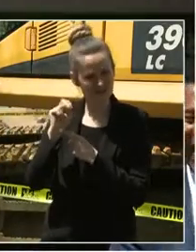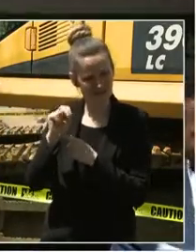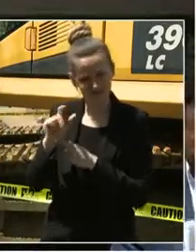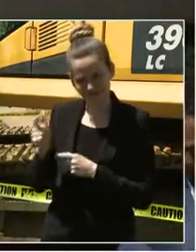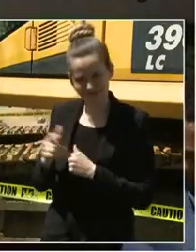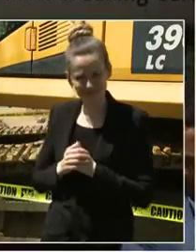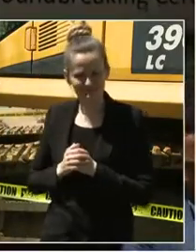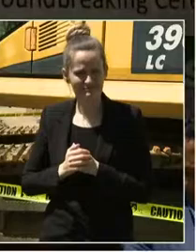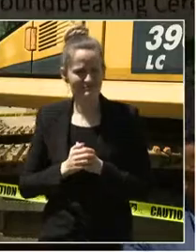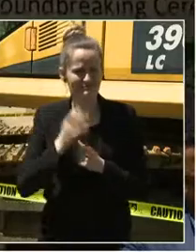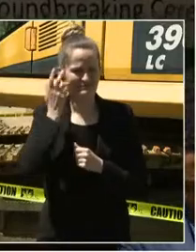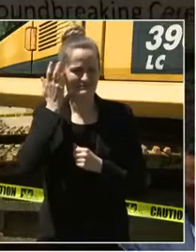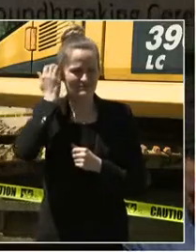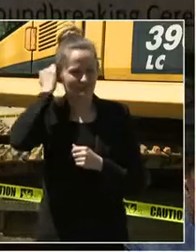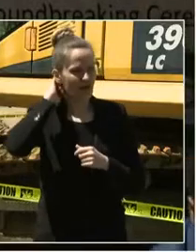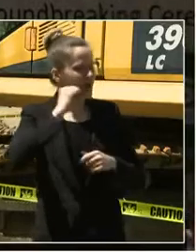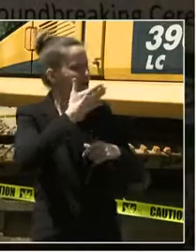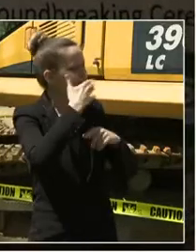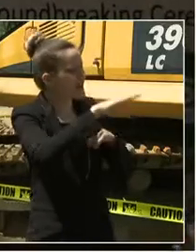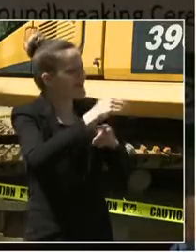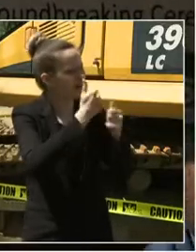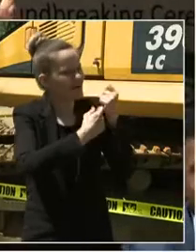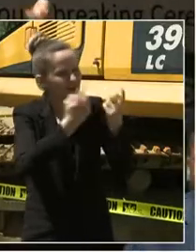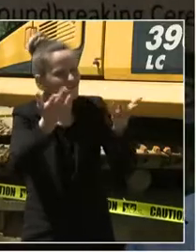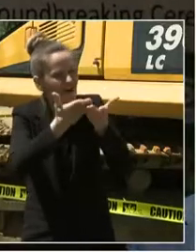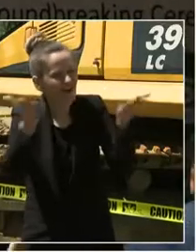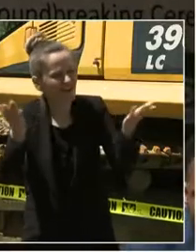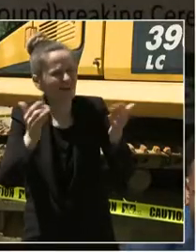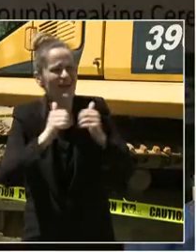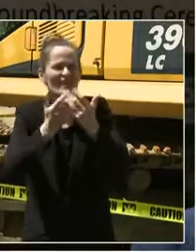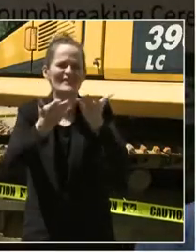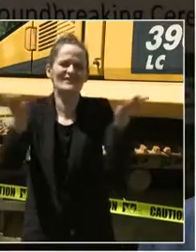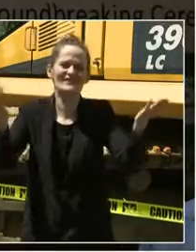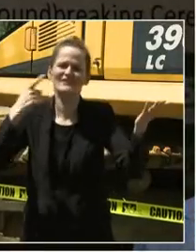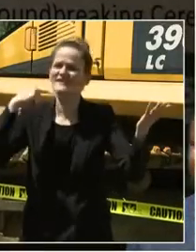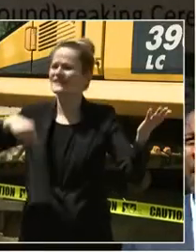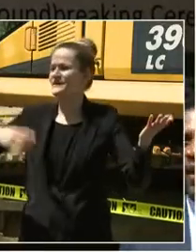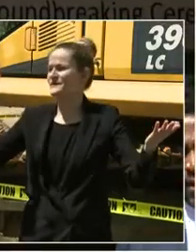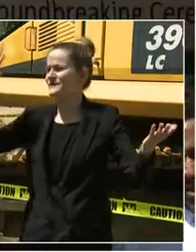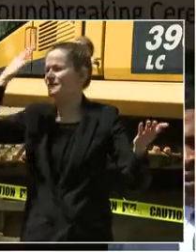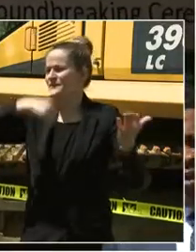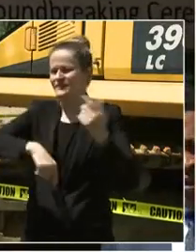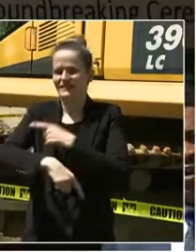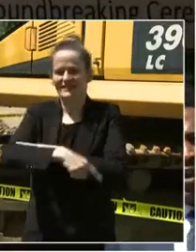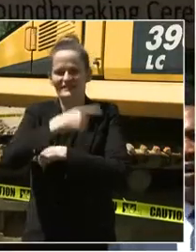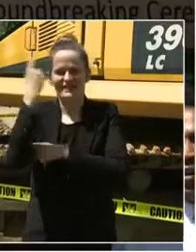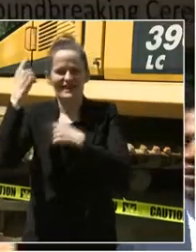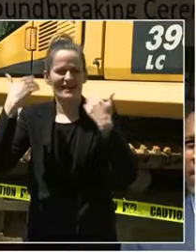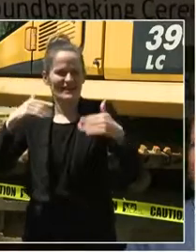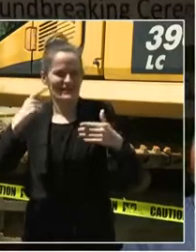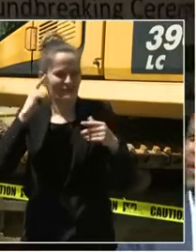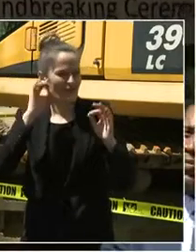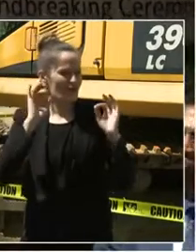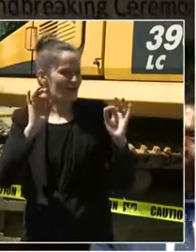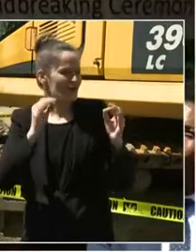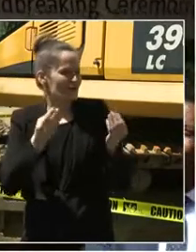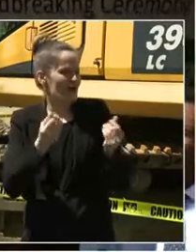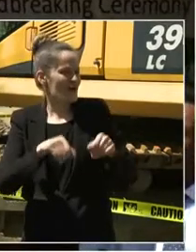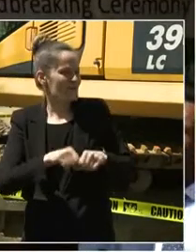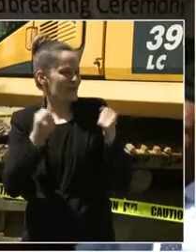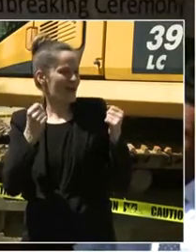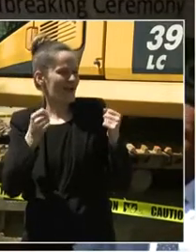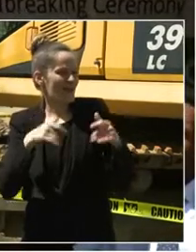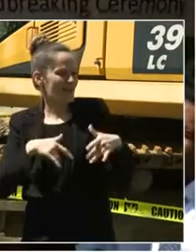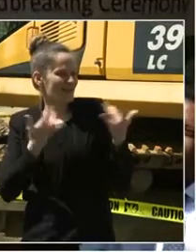Good afternoon, everyone. How are you? Isn't this a beautiful day for groundbreaking? I'm really excited. Again, my